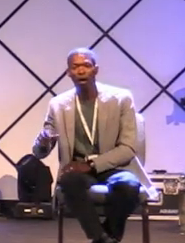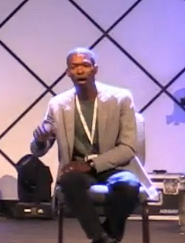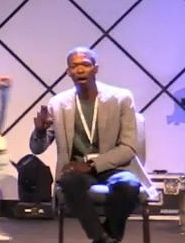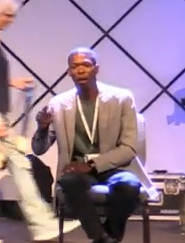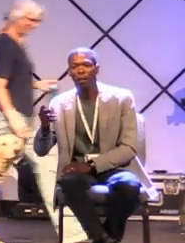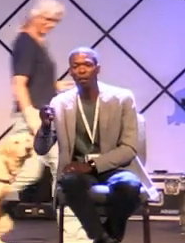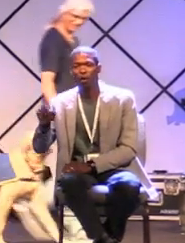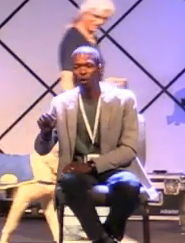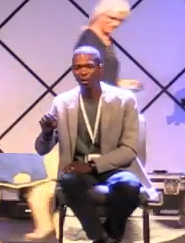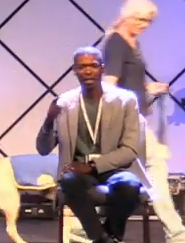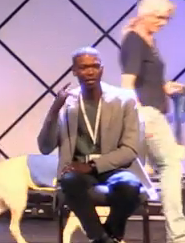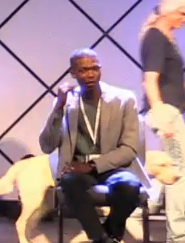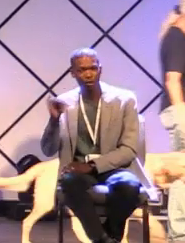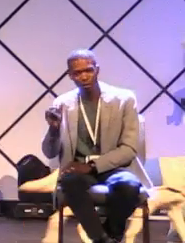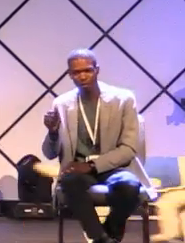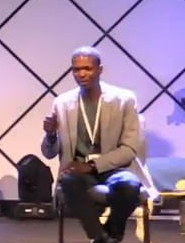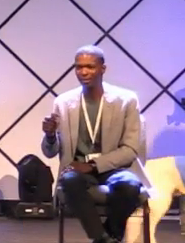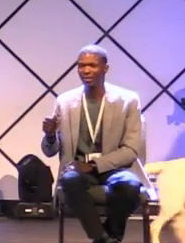Jo's sixth puppy.